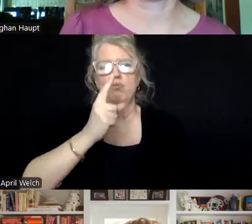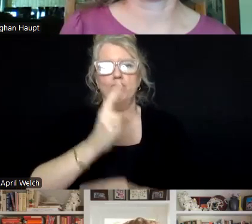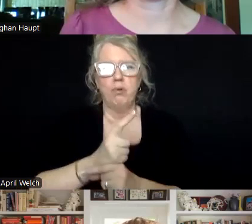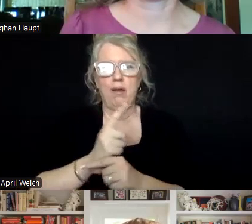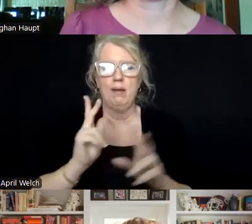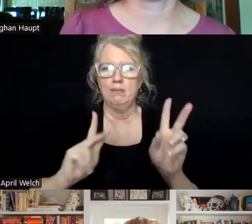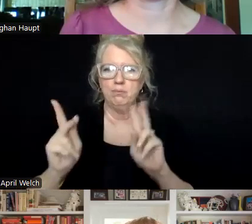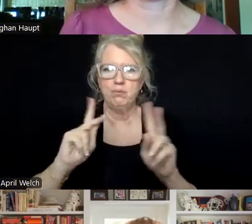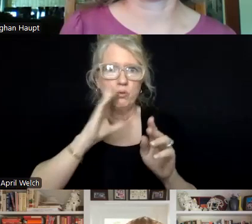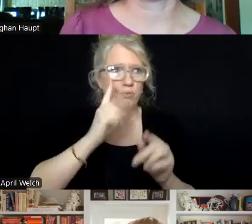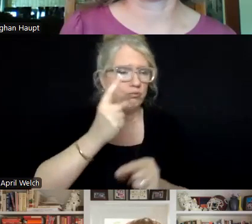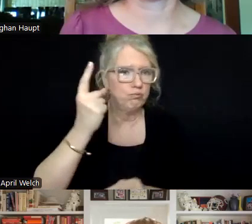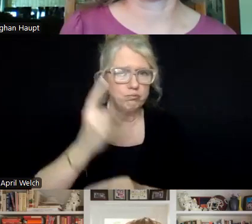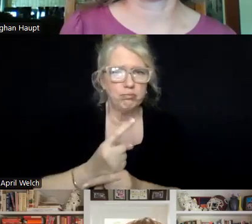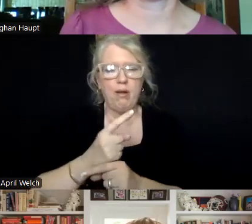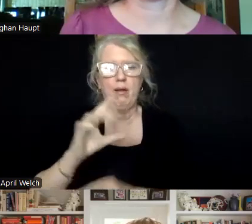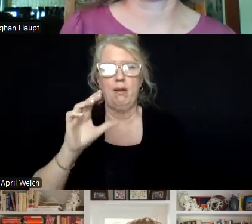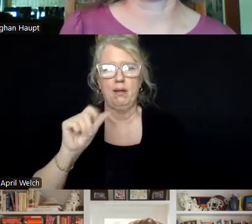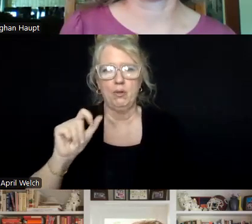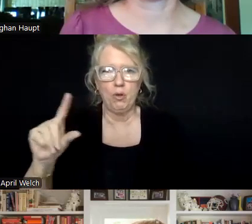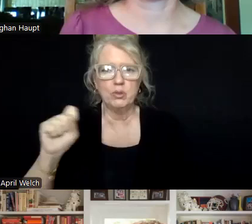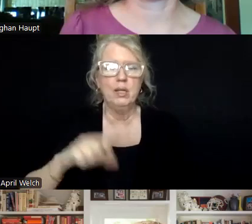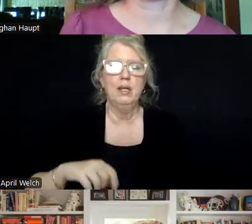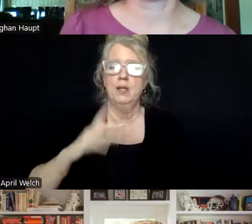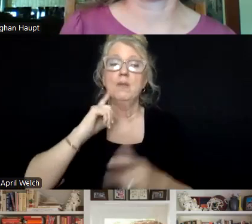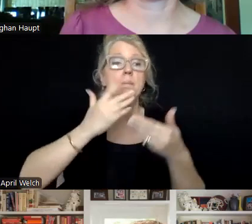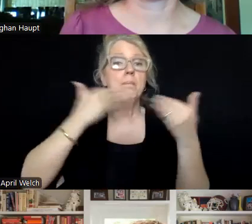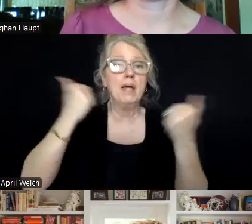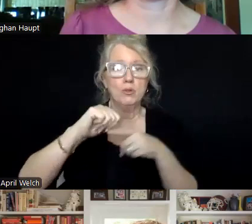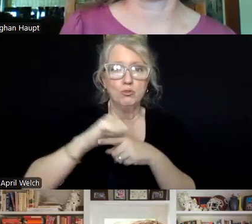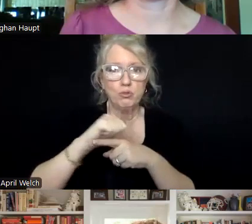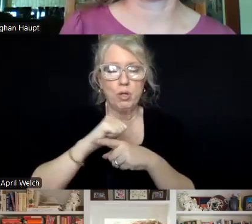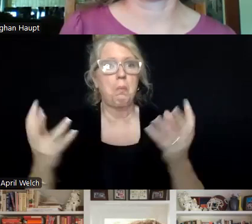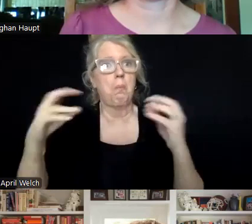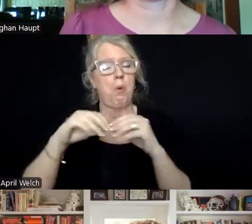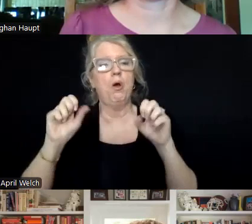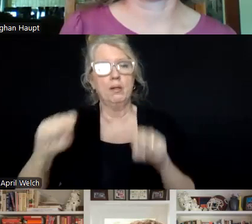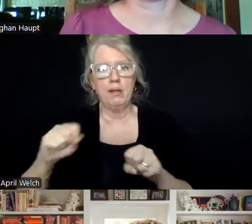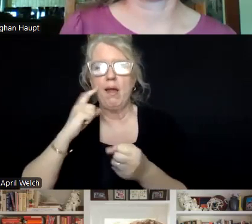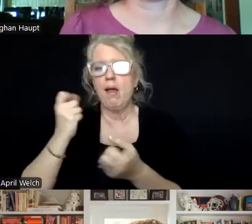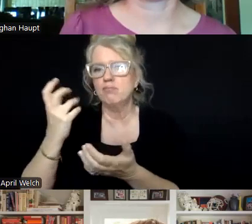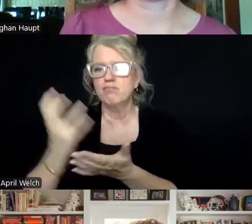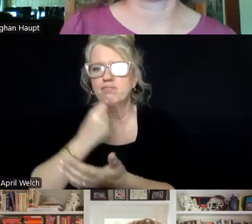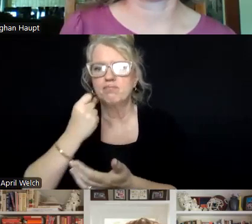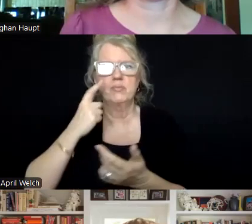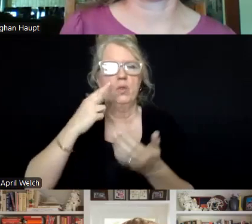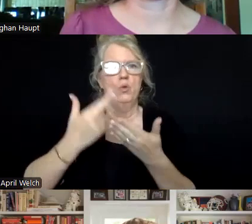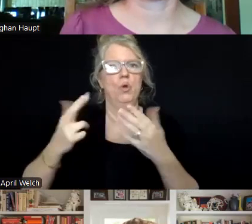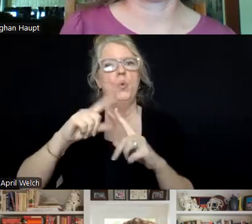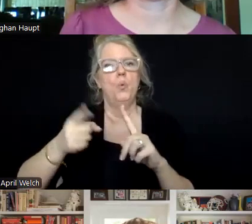to the right calls. And so the better we have them trained, the more we're able to utilize mental health resources whenever